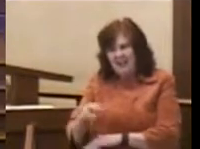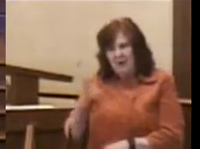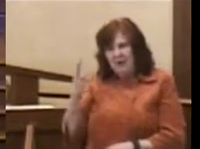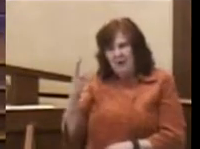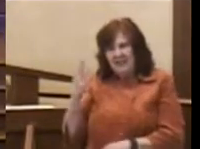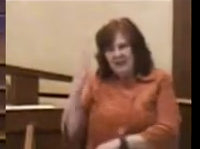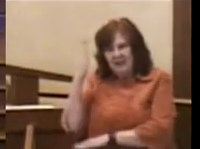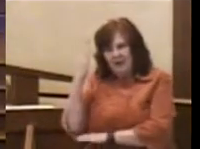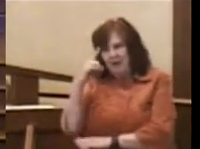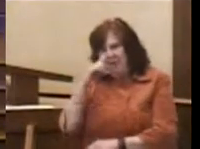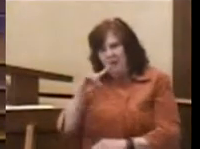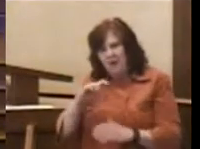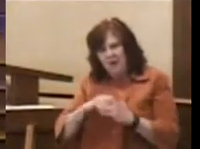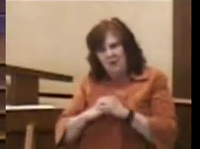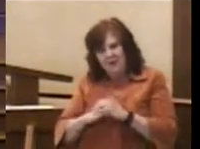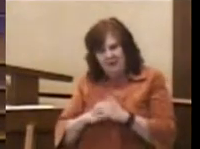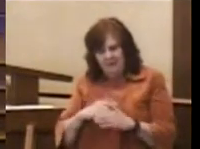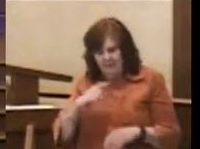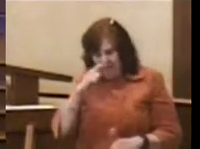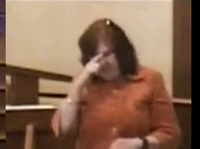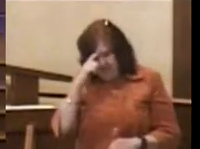at noon for worship.